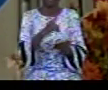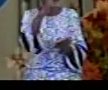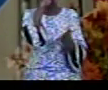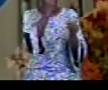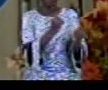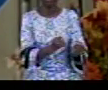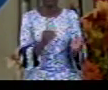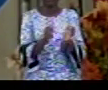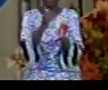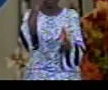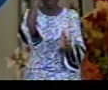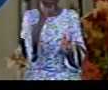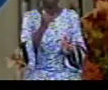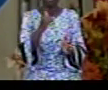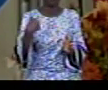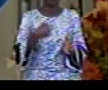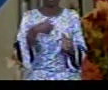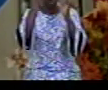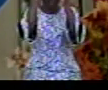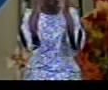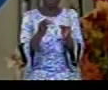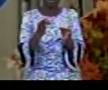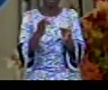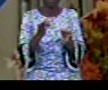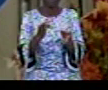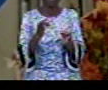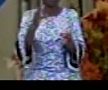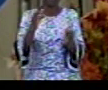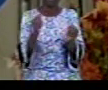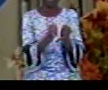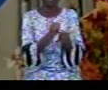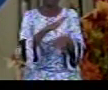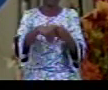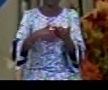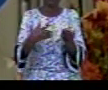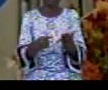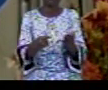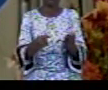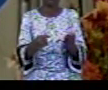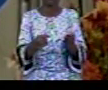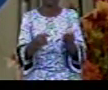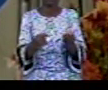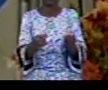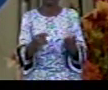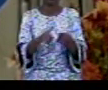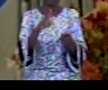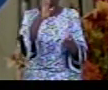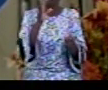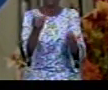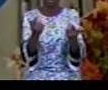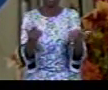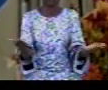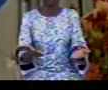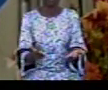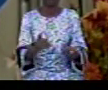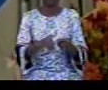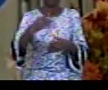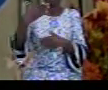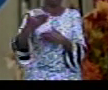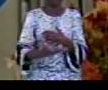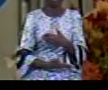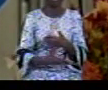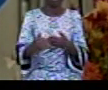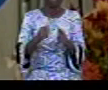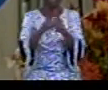spite of my tight office schedule, to eke out time to personally join the entire Christian community in our state to welcome a great man